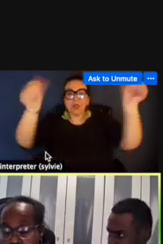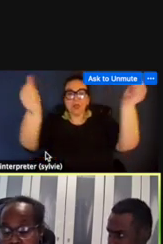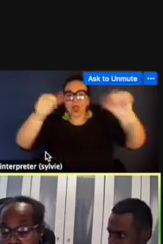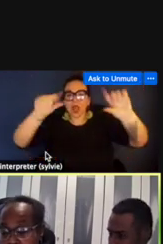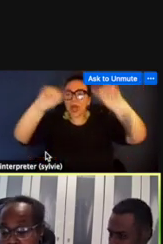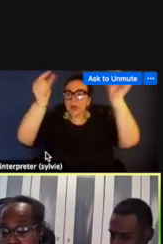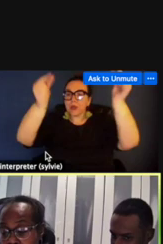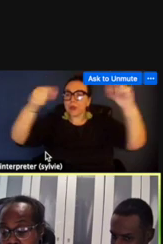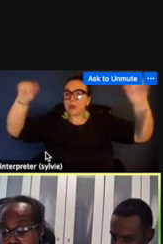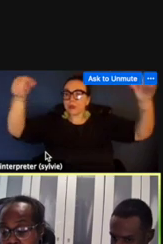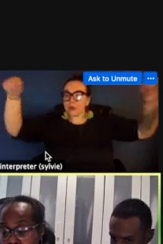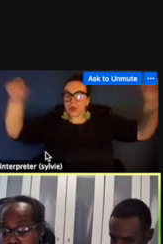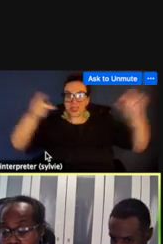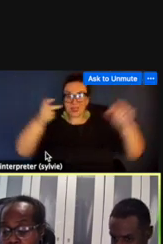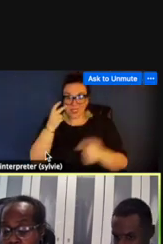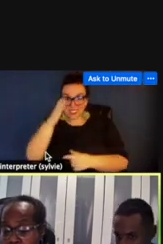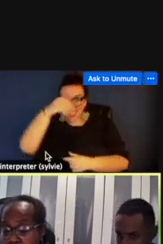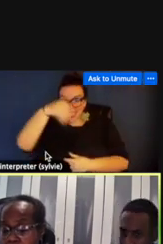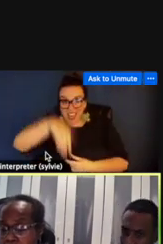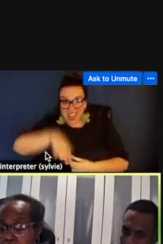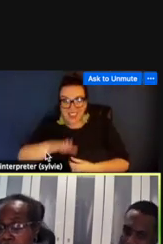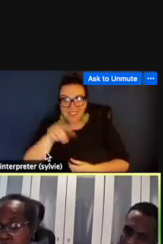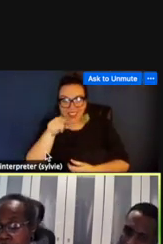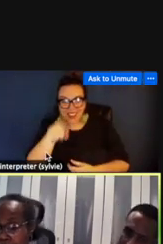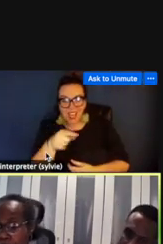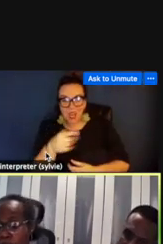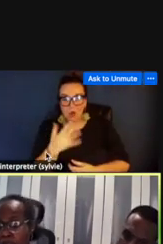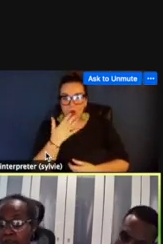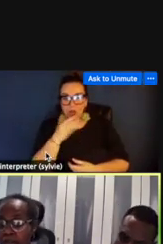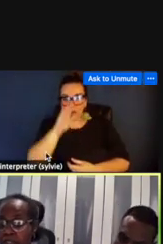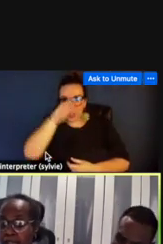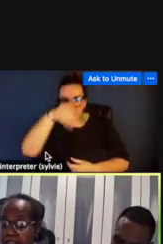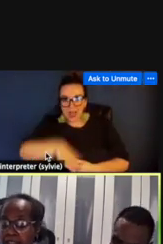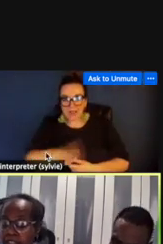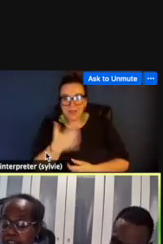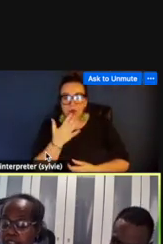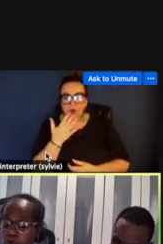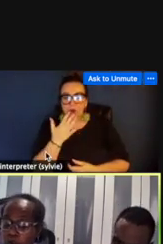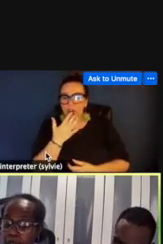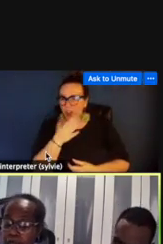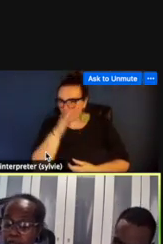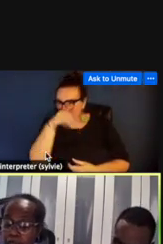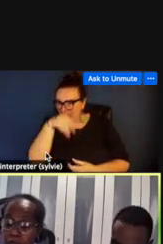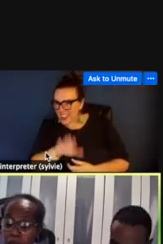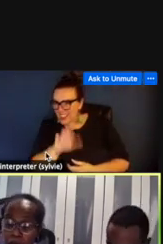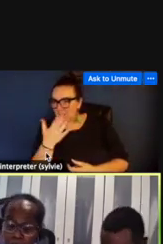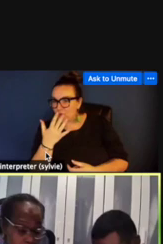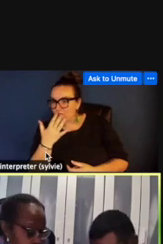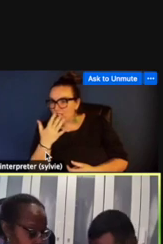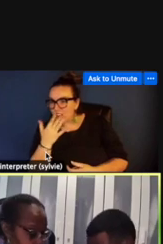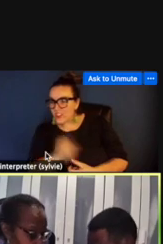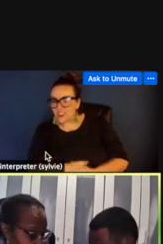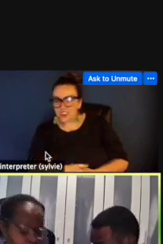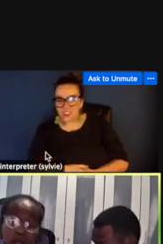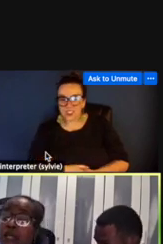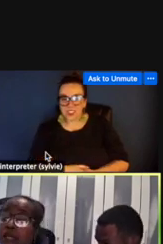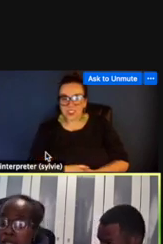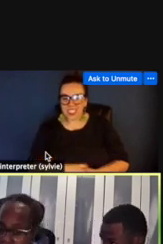And you see the elephant that's at there. What color is the elephant? What color is that? The elephant is a what?